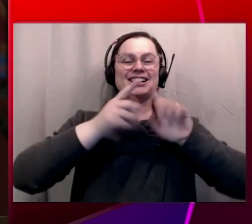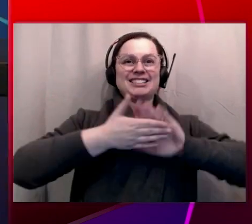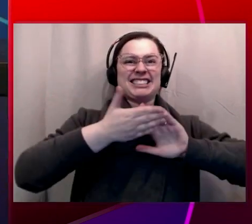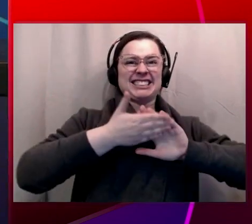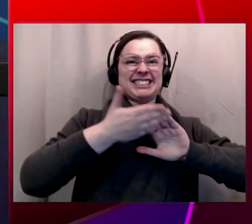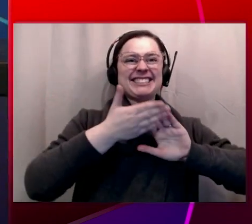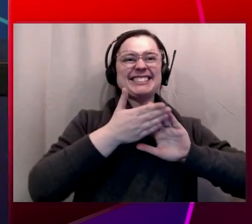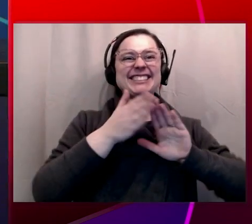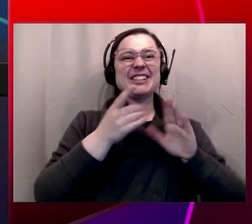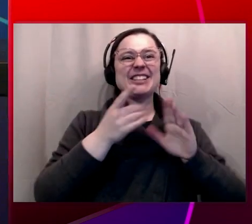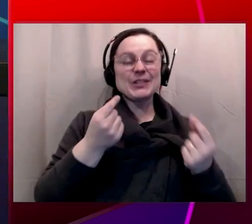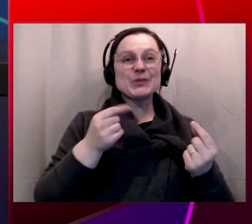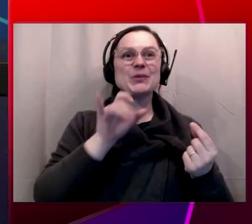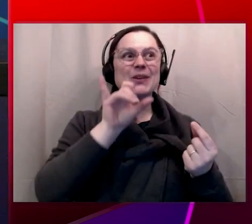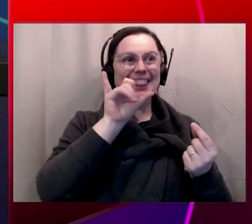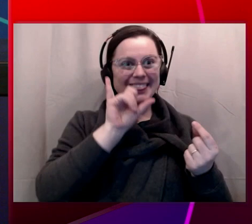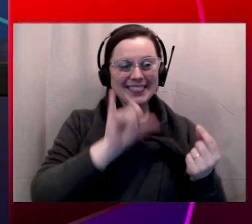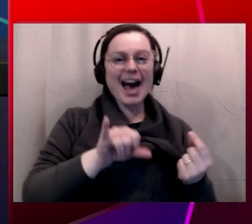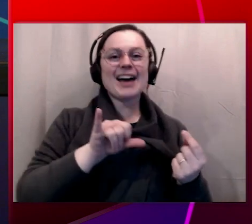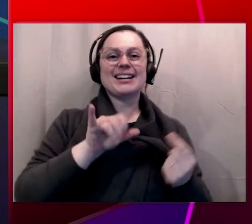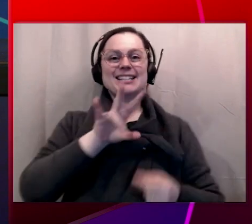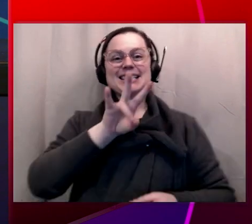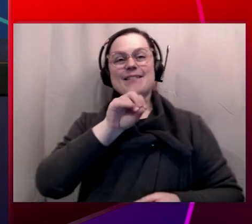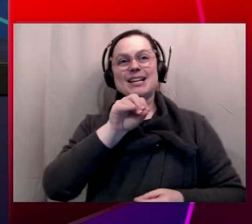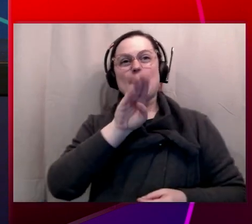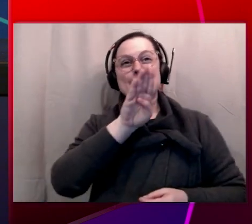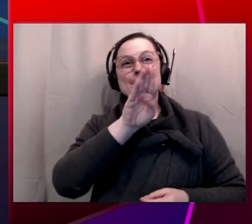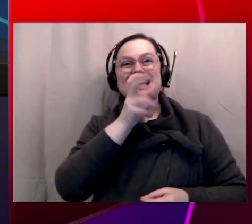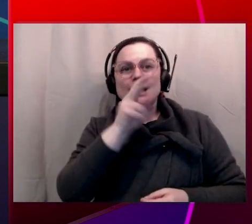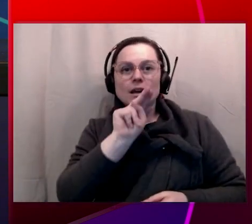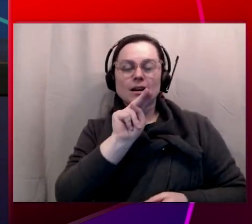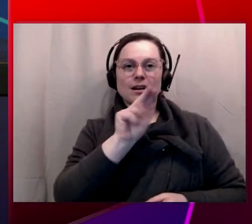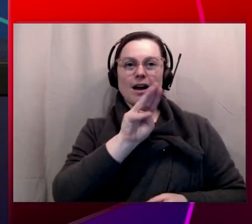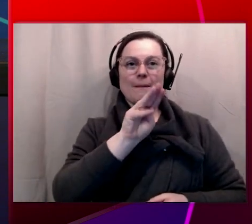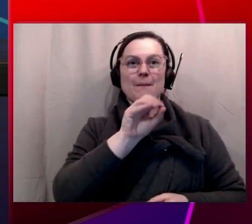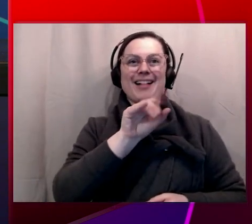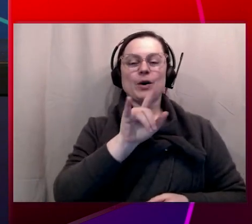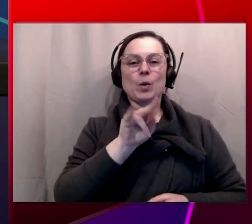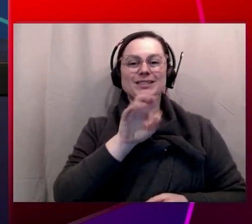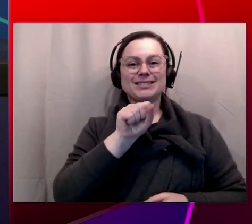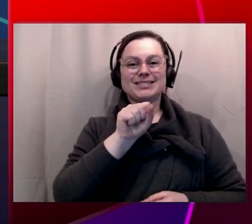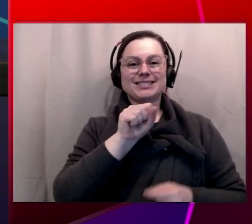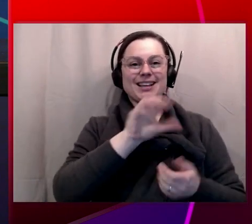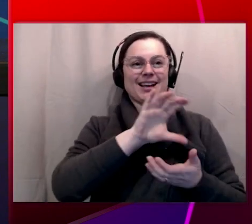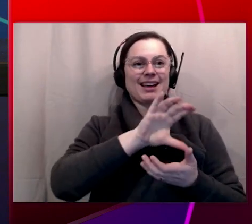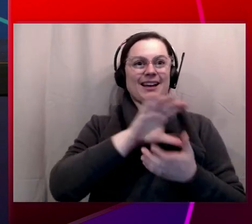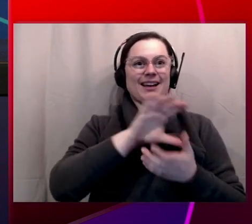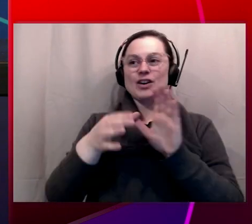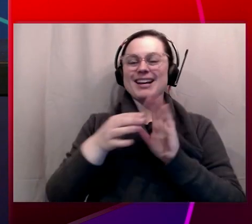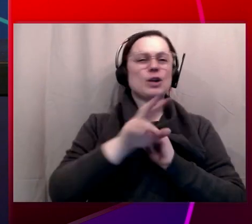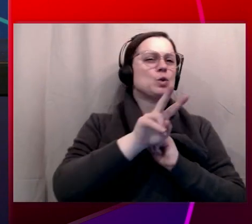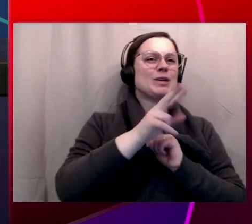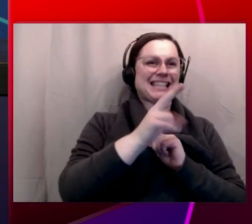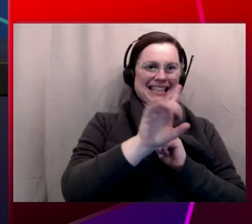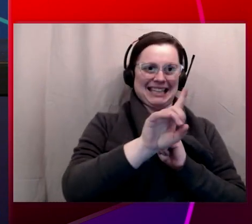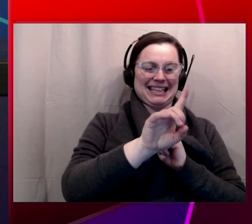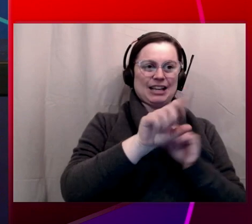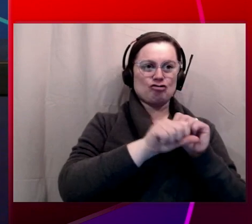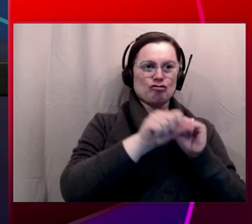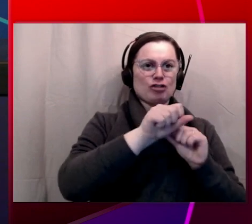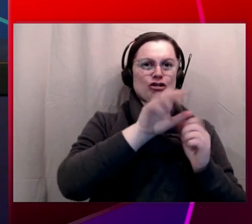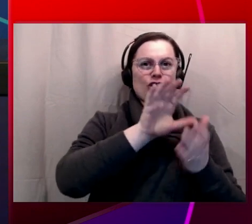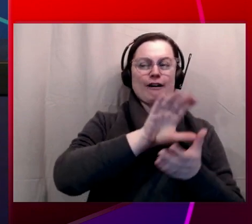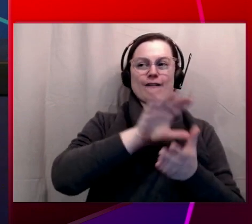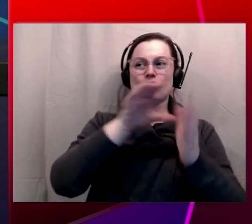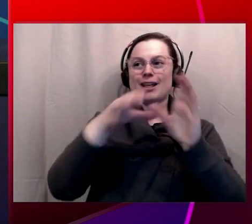taking 70 billion molecules and converting them from their two-dimensional structure to a three-dimensional